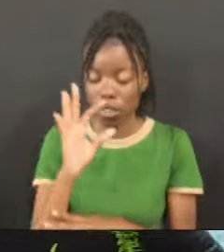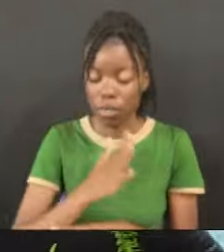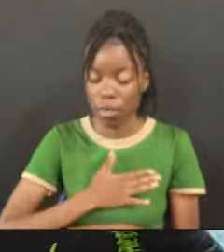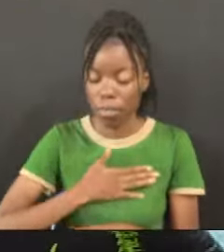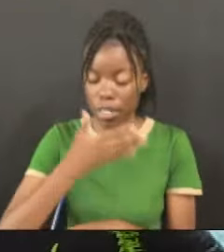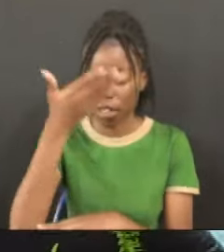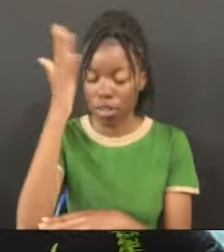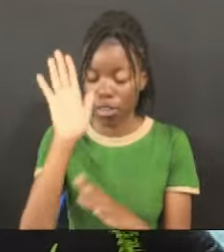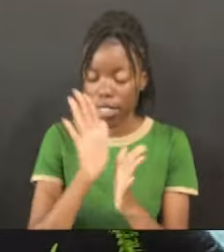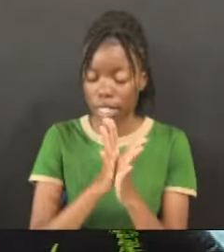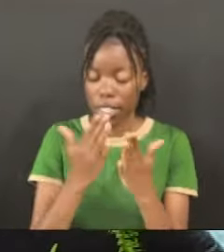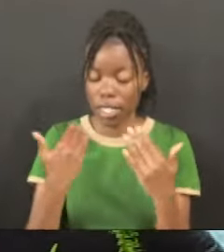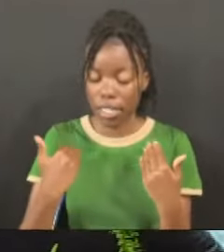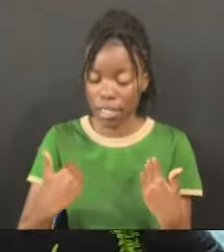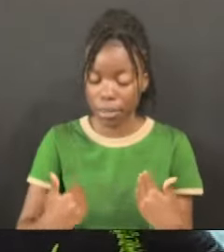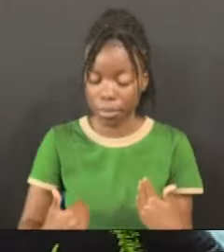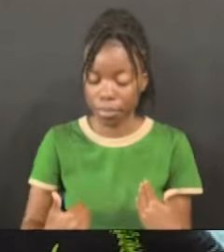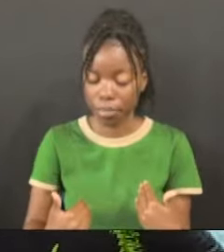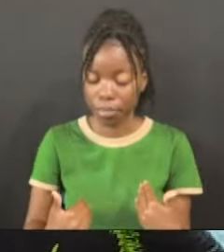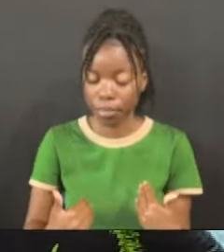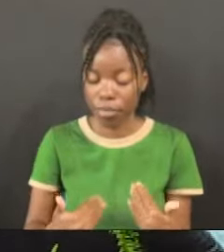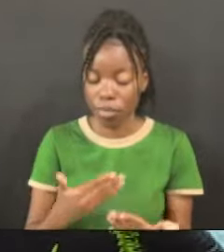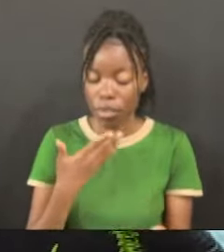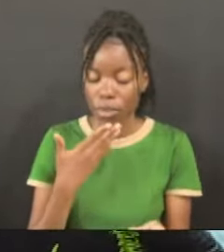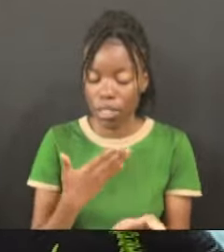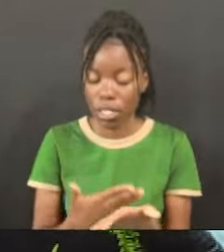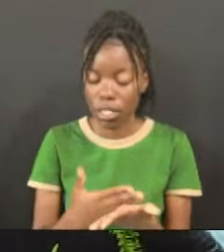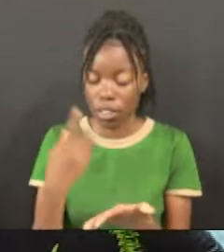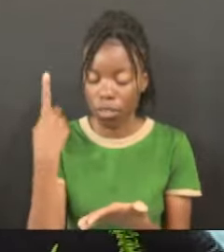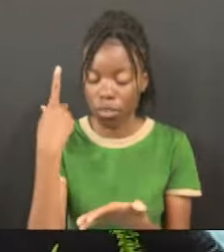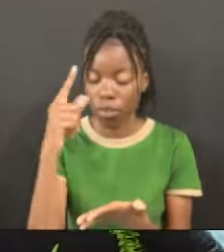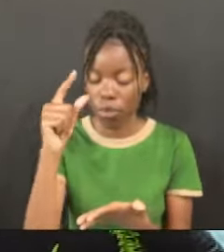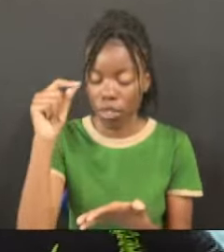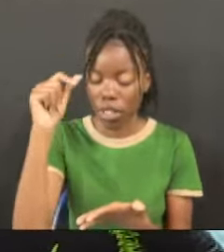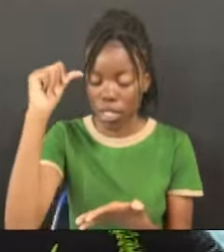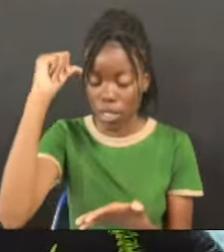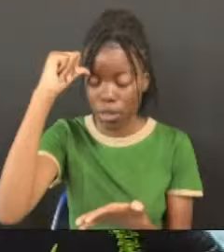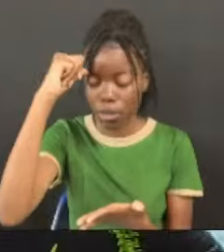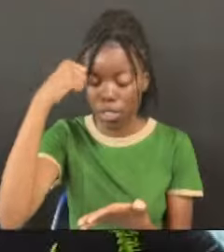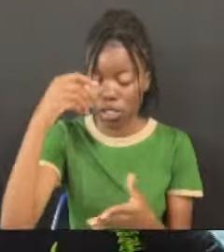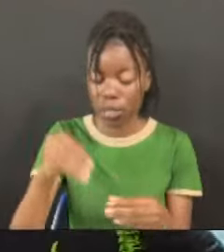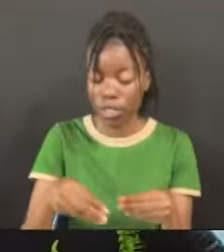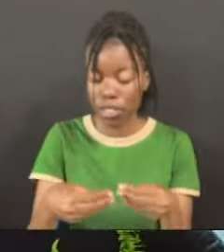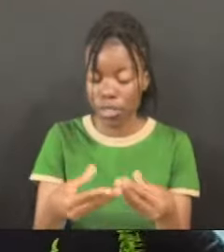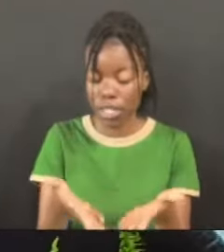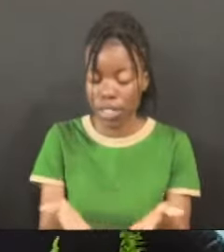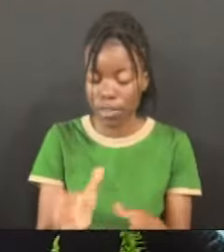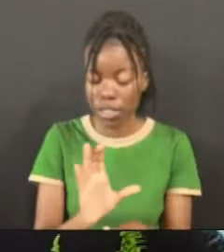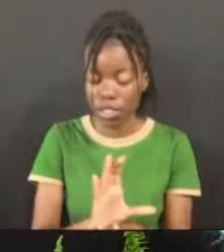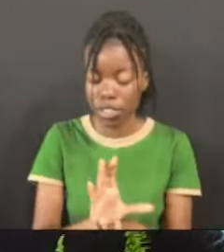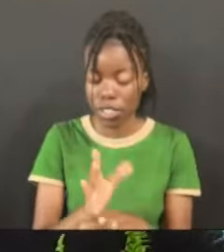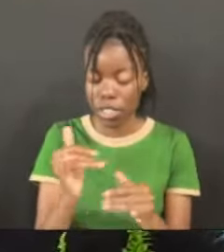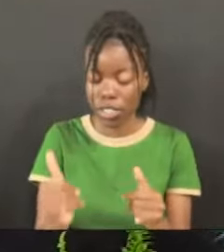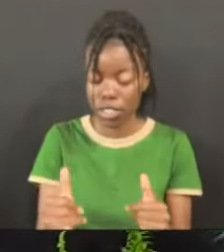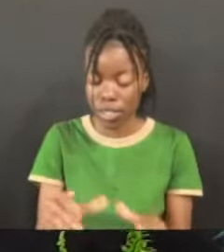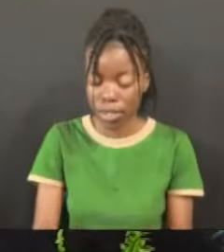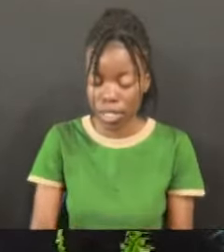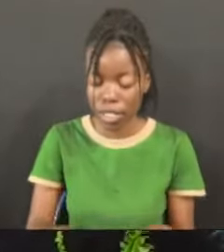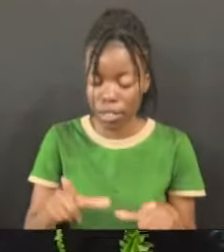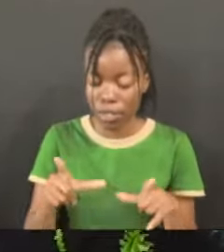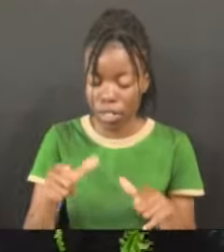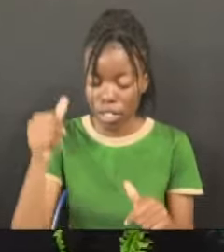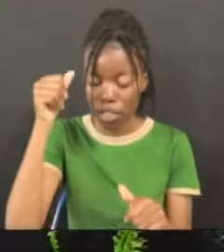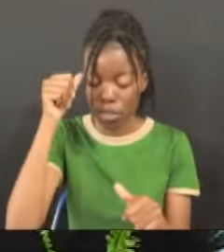I. We thank you for the wisdom that you gave this church, New Life, to